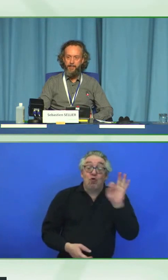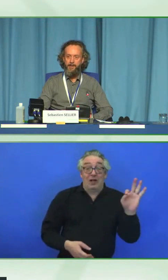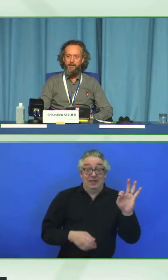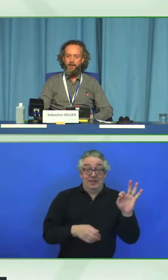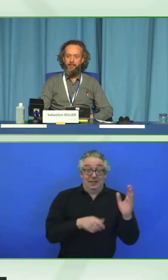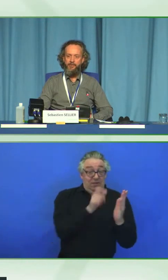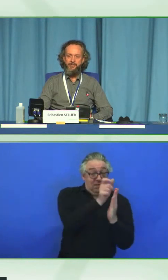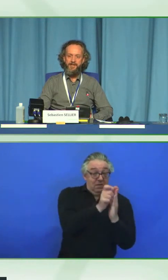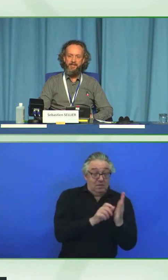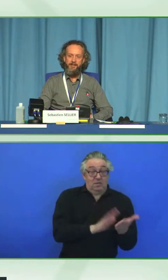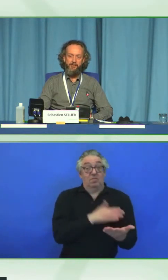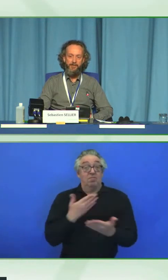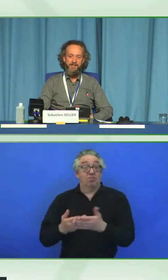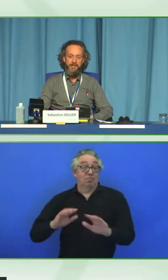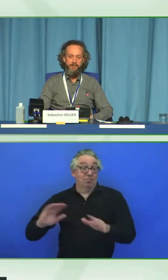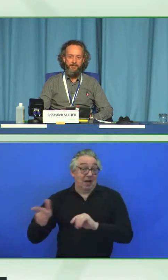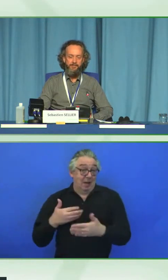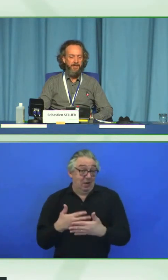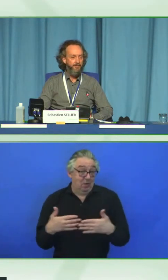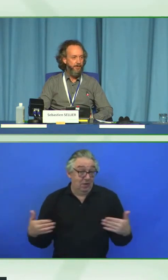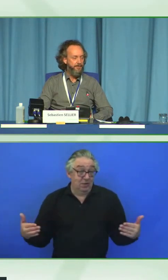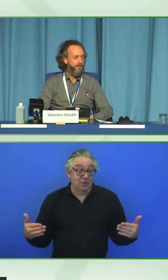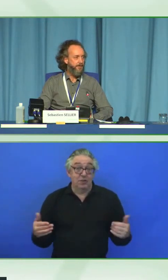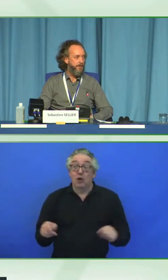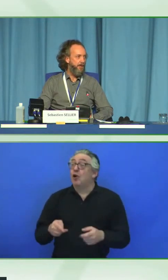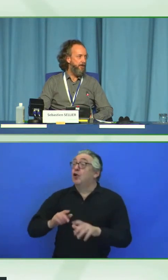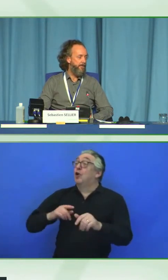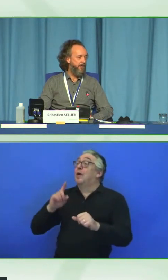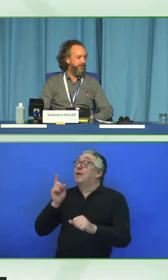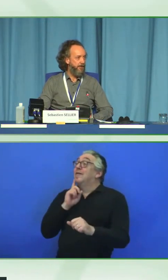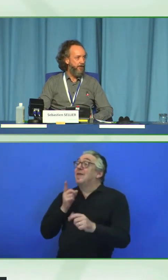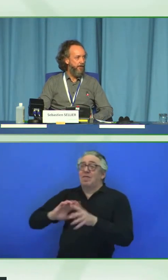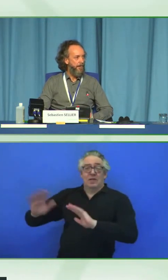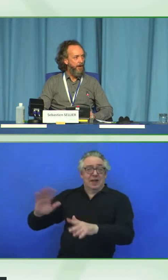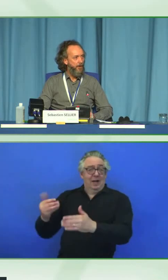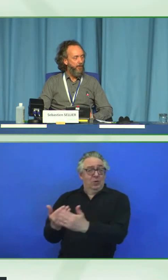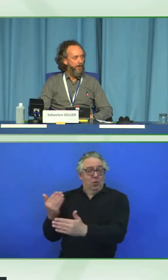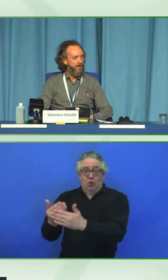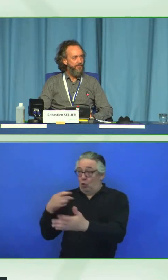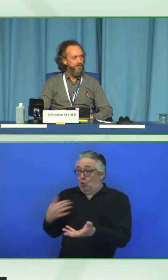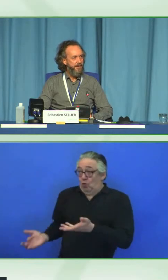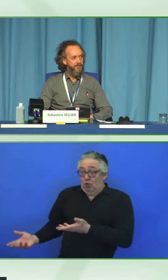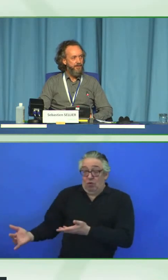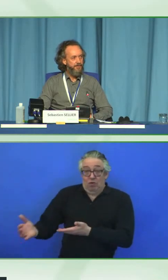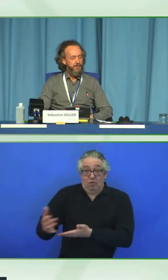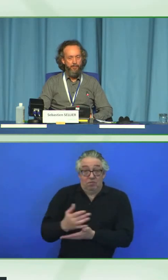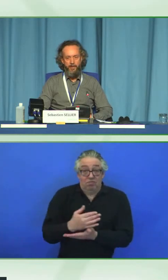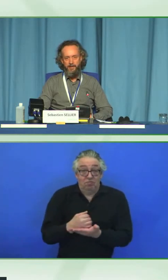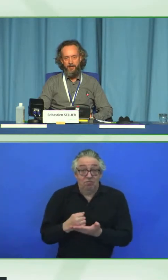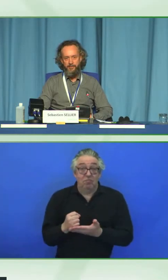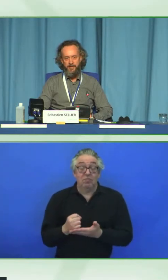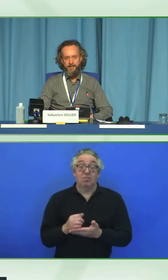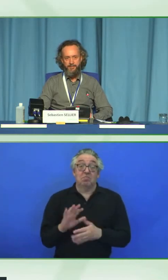signs among the signing community in France, about 100,000,